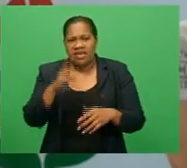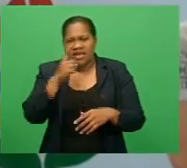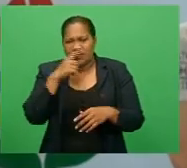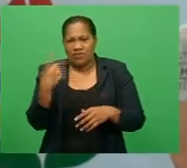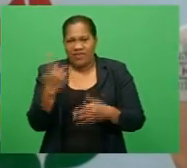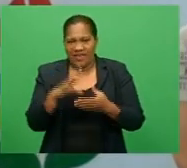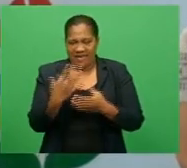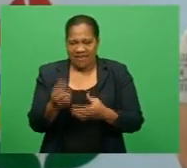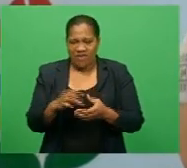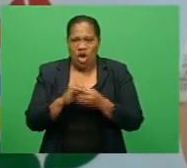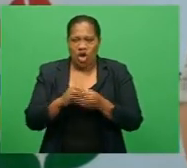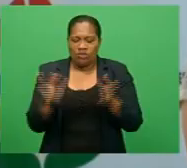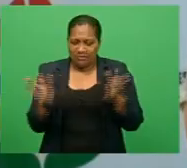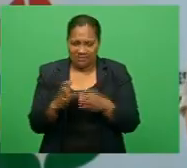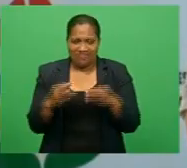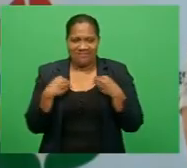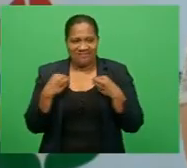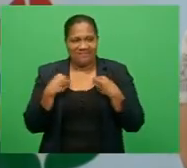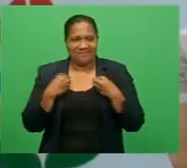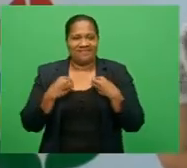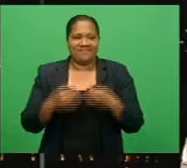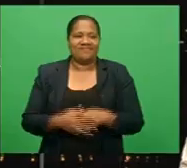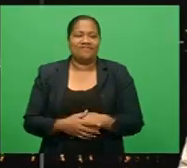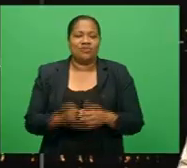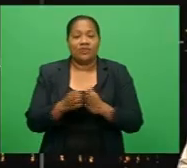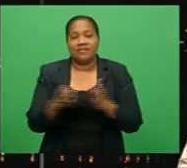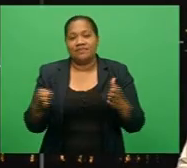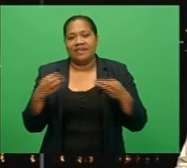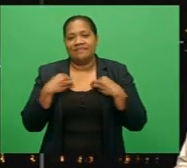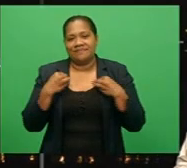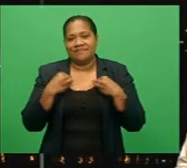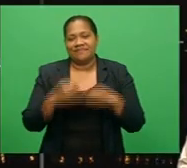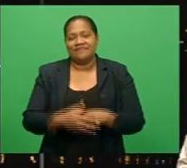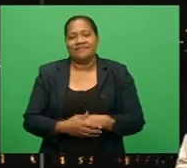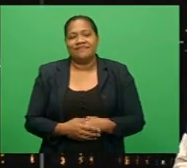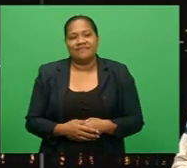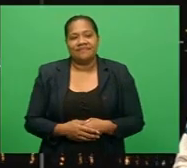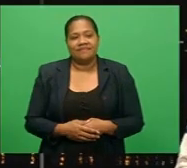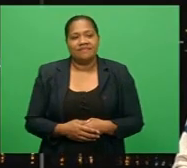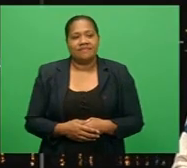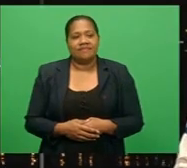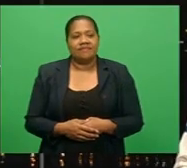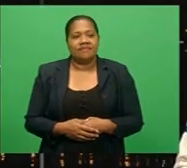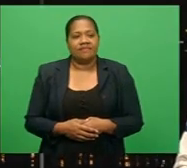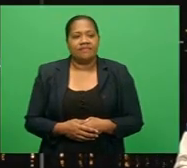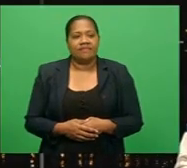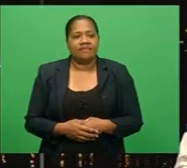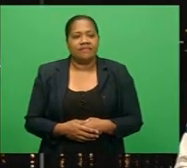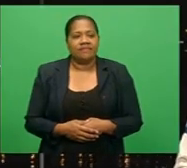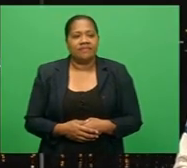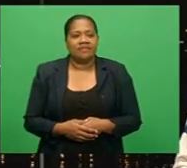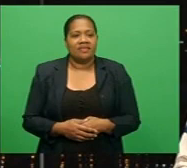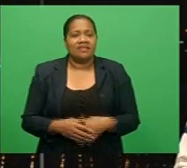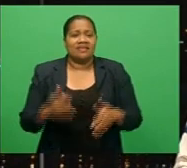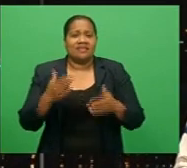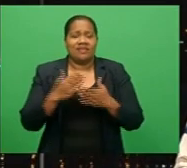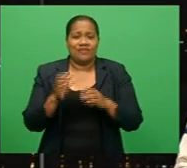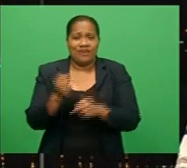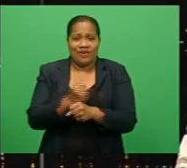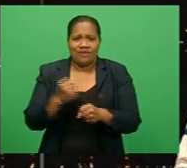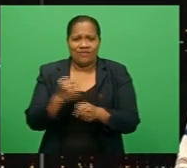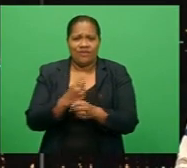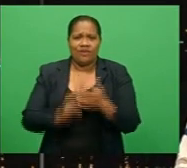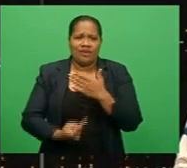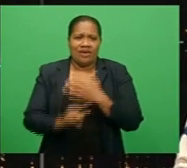businesses. Venina Rakautonga, FBC News. Belinda Zaria Williams' love for coffee inspired her into venturing